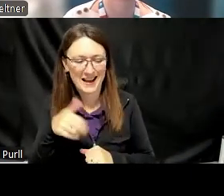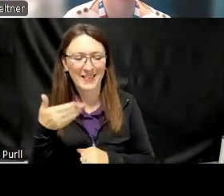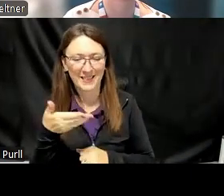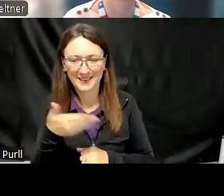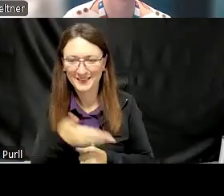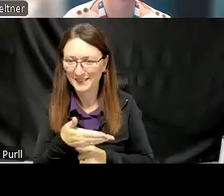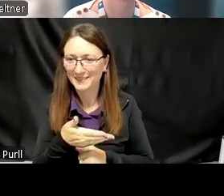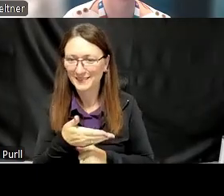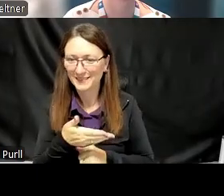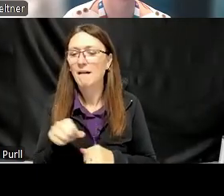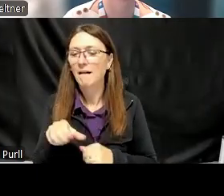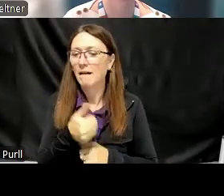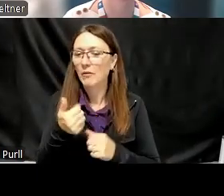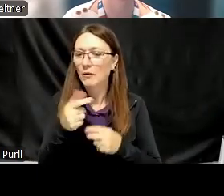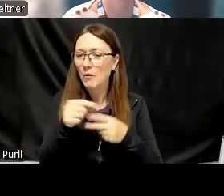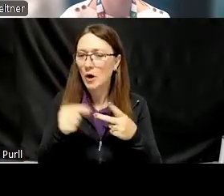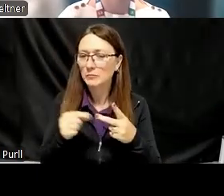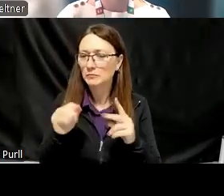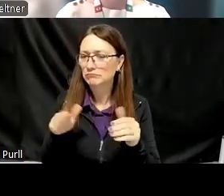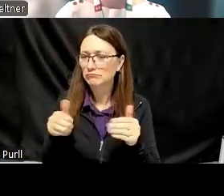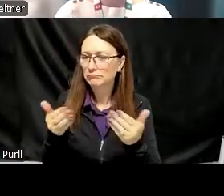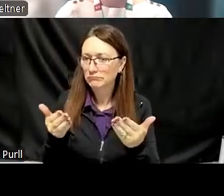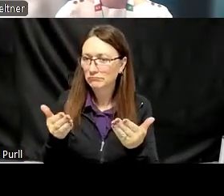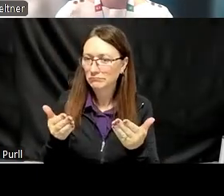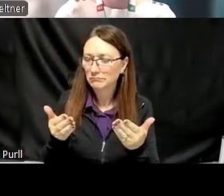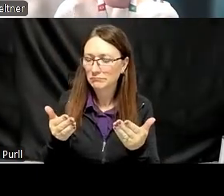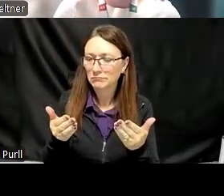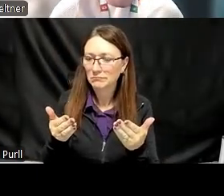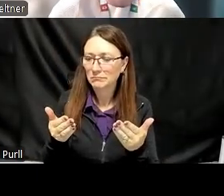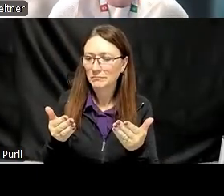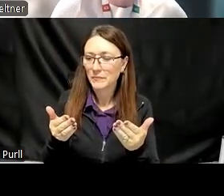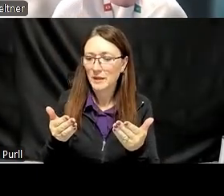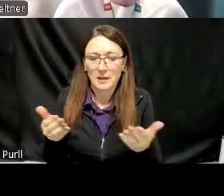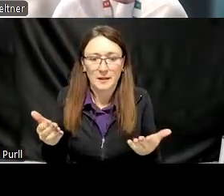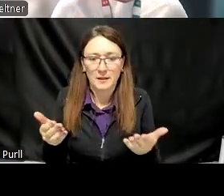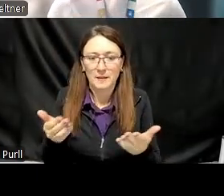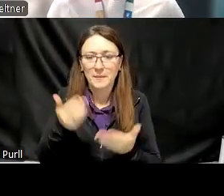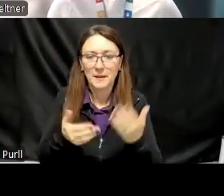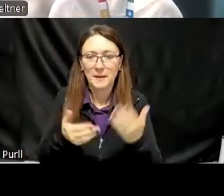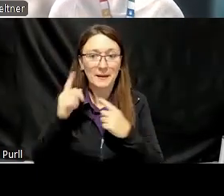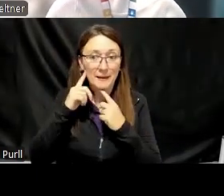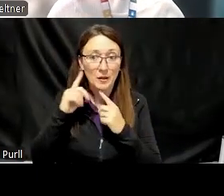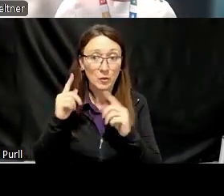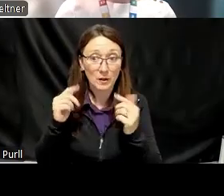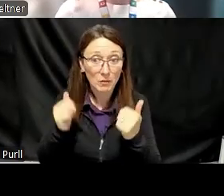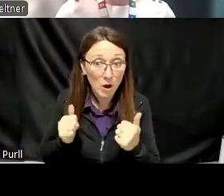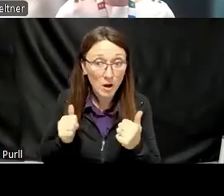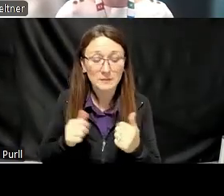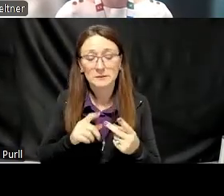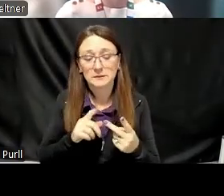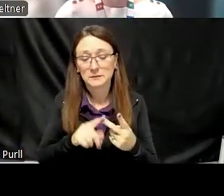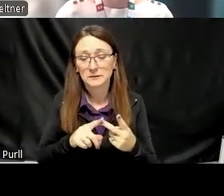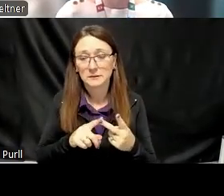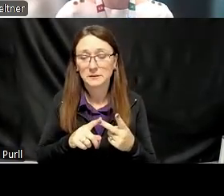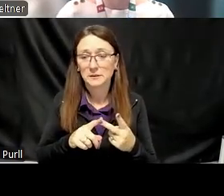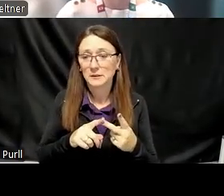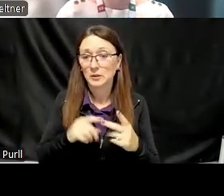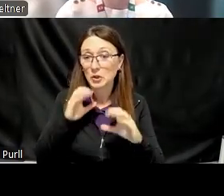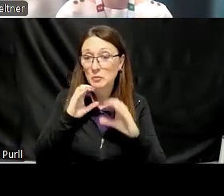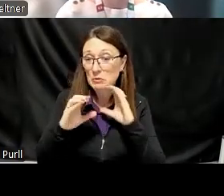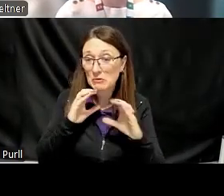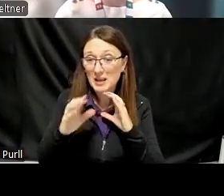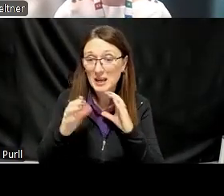different options will be presented to you, whether that's hearing loss, whether that's communication tips